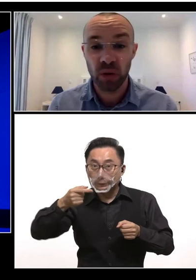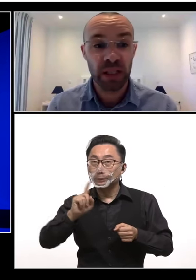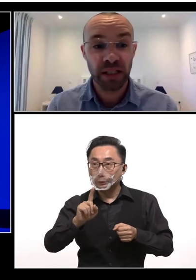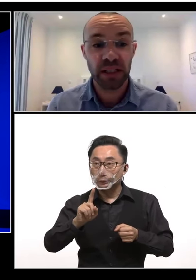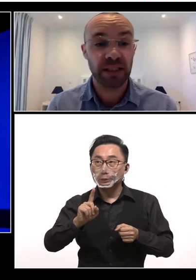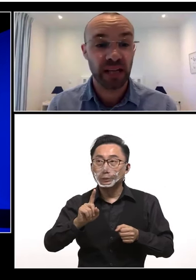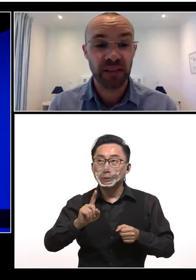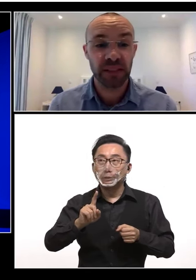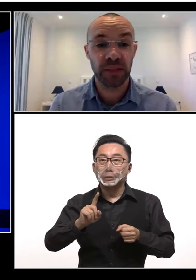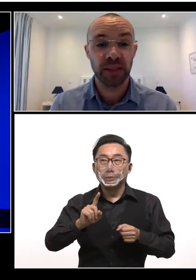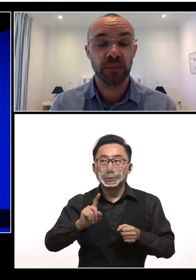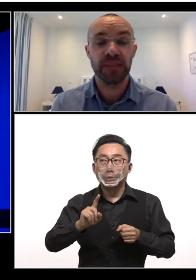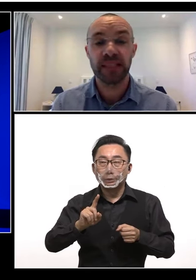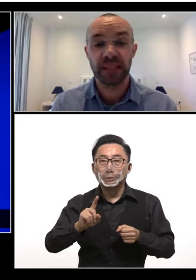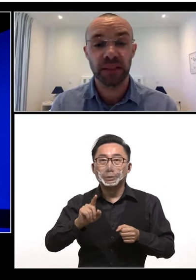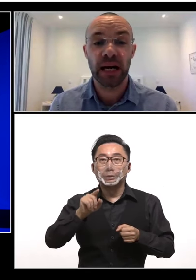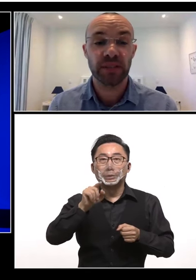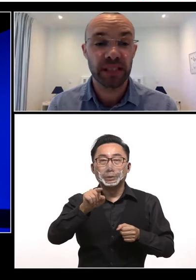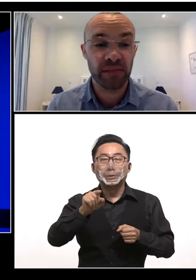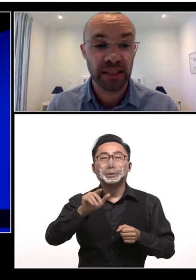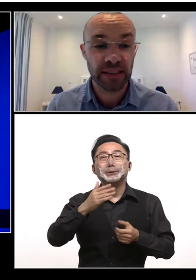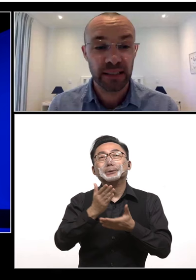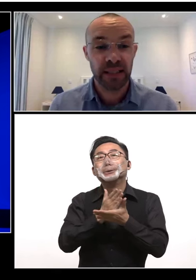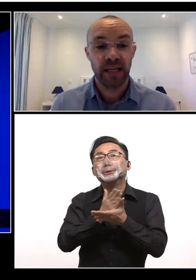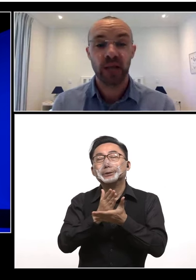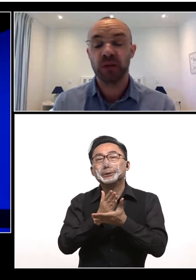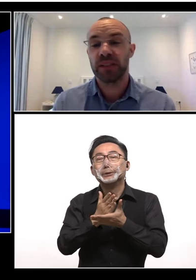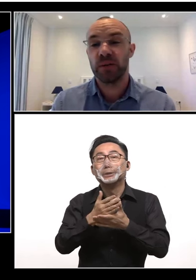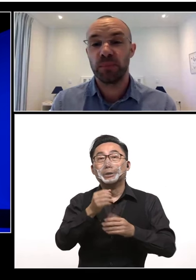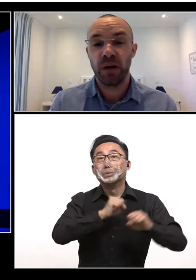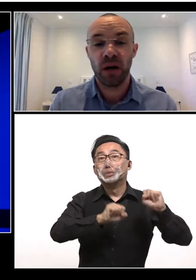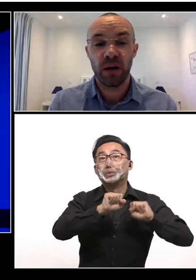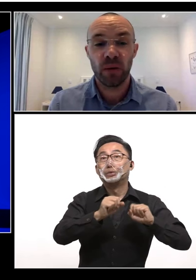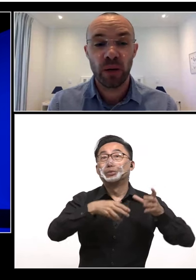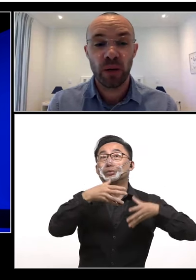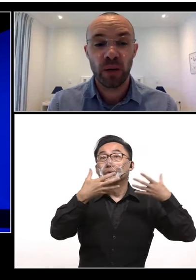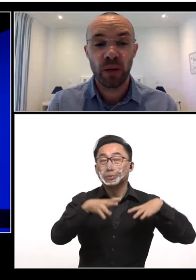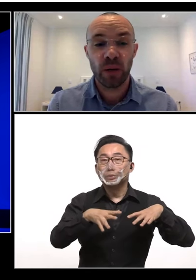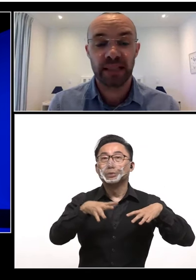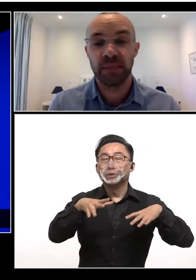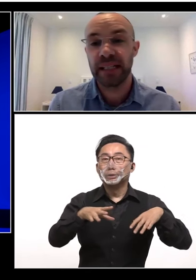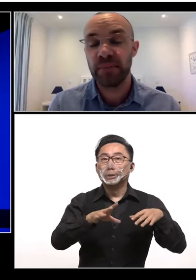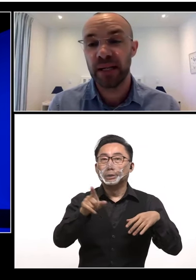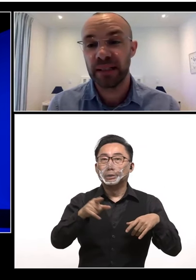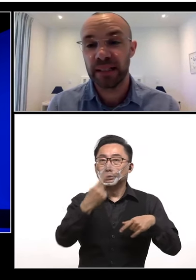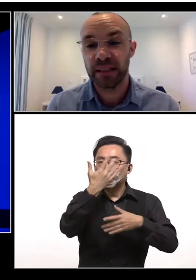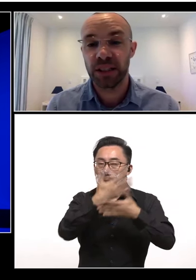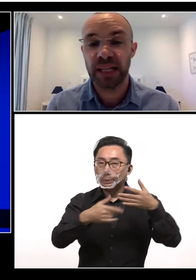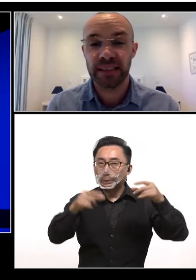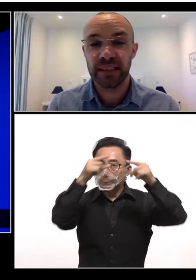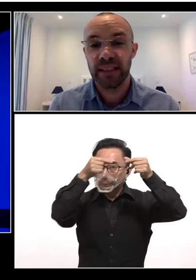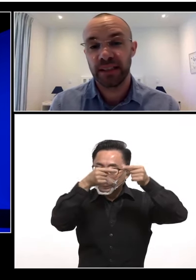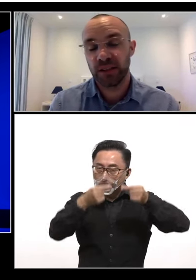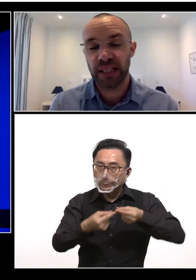more that you can dive into, and it will be sent to you after the event. I'll also put our website address and my email in the